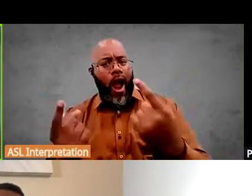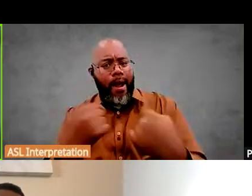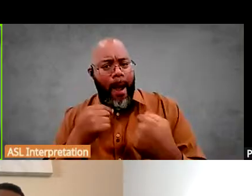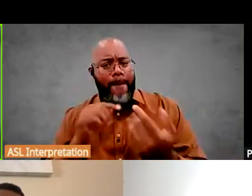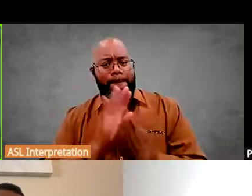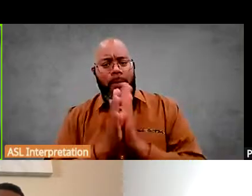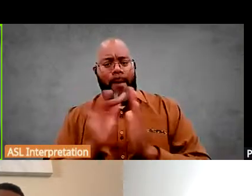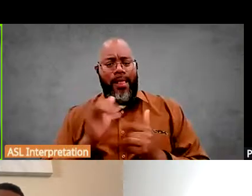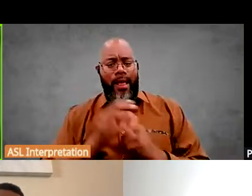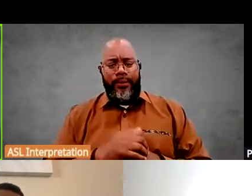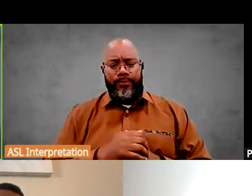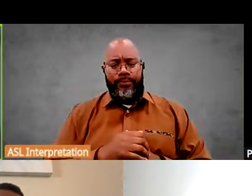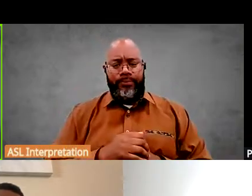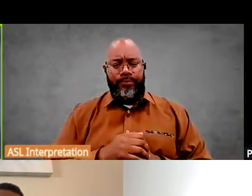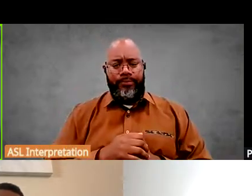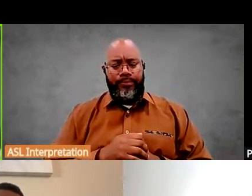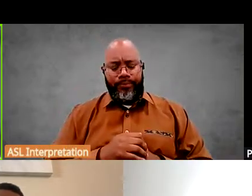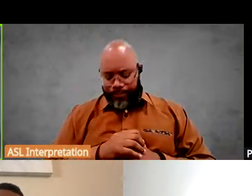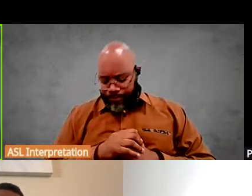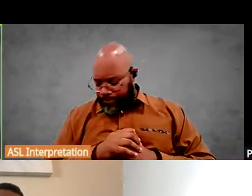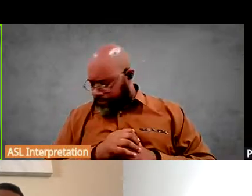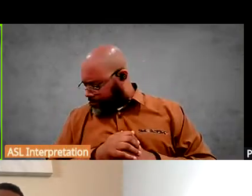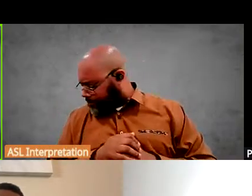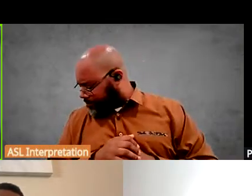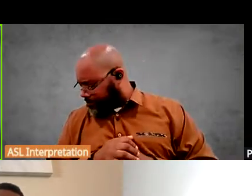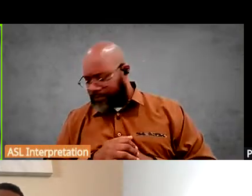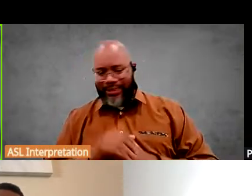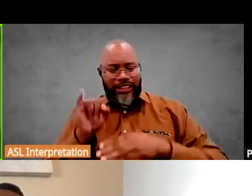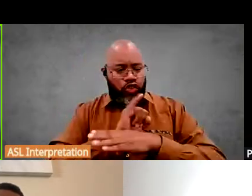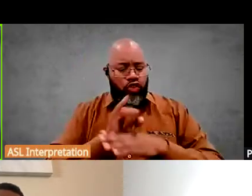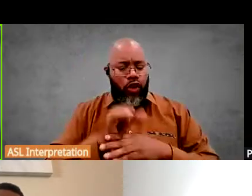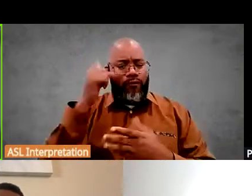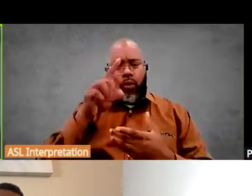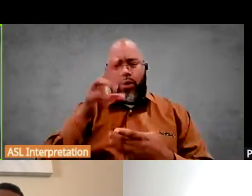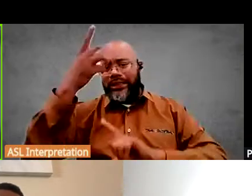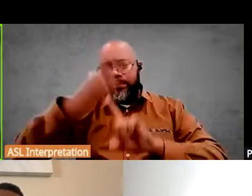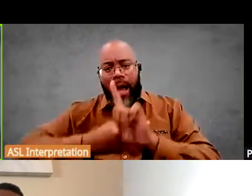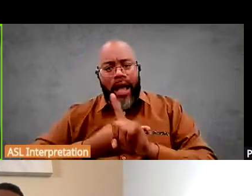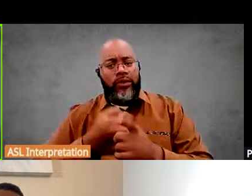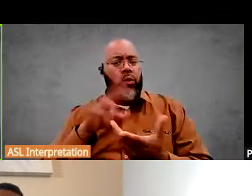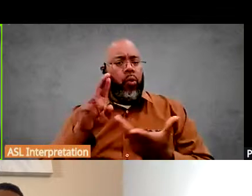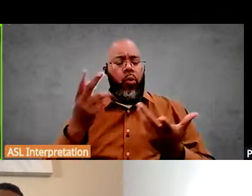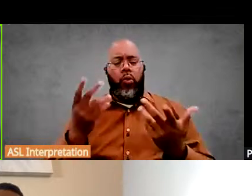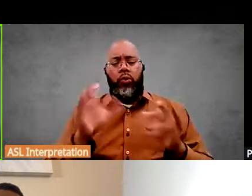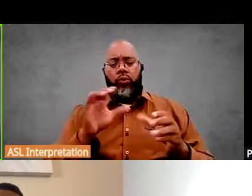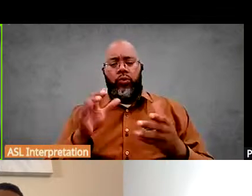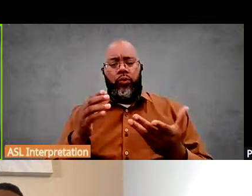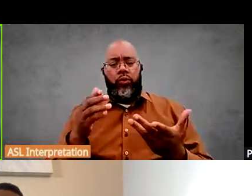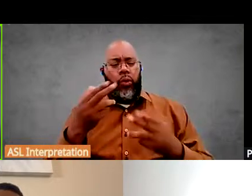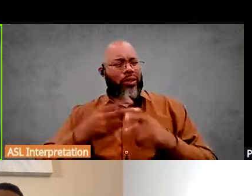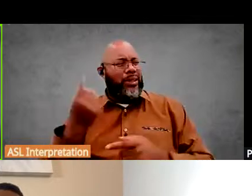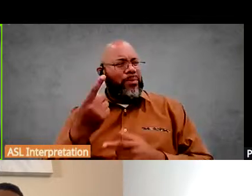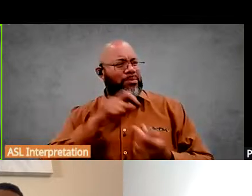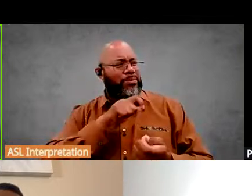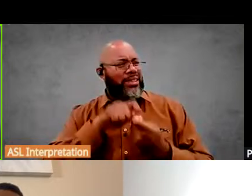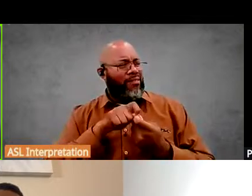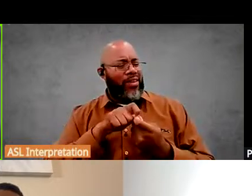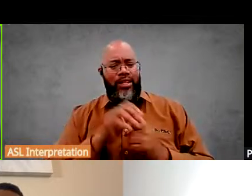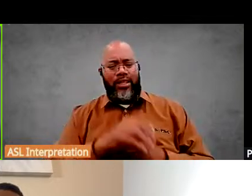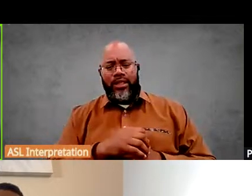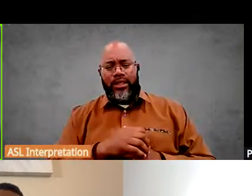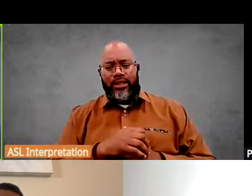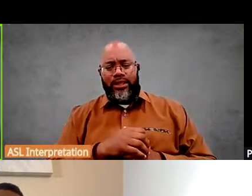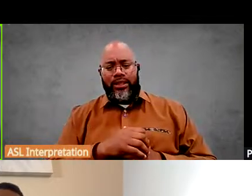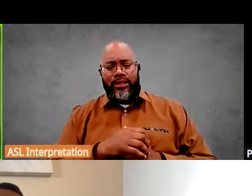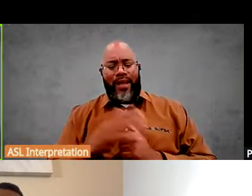like an intern for like 6 months, or like do like they call it something specific like a there's a